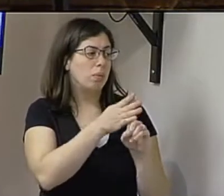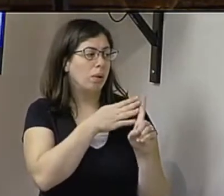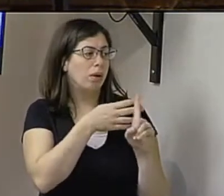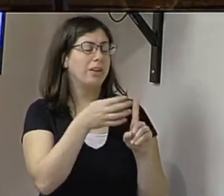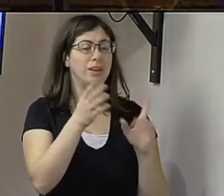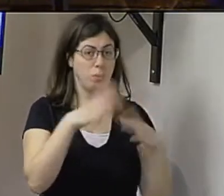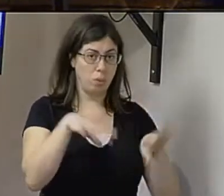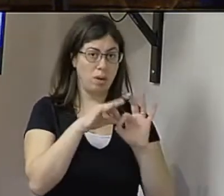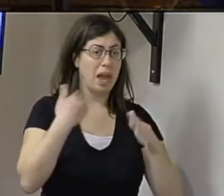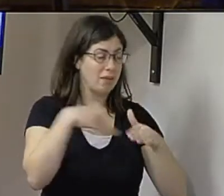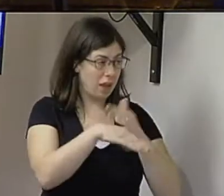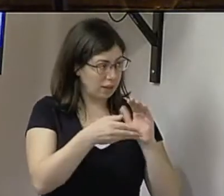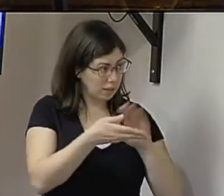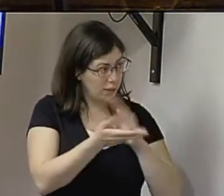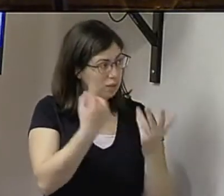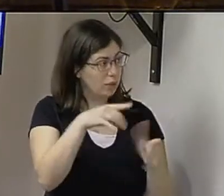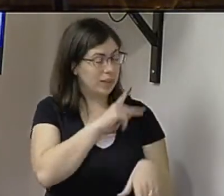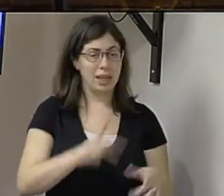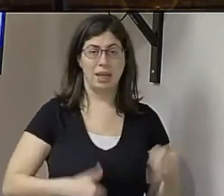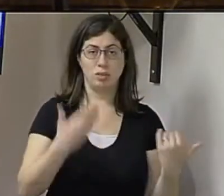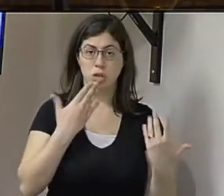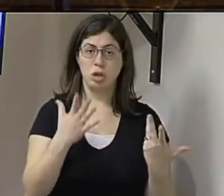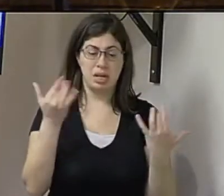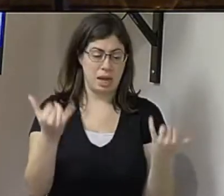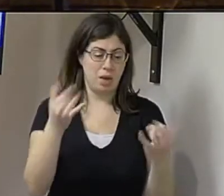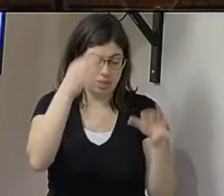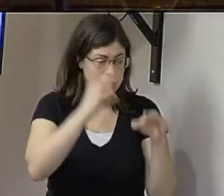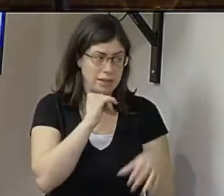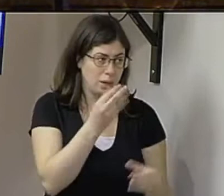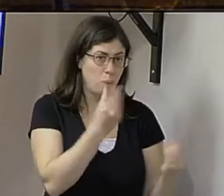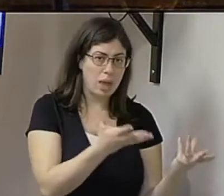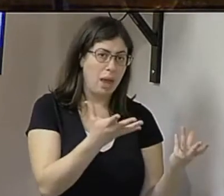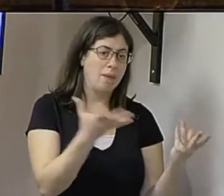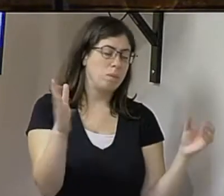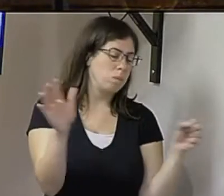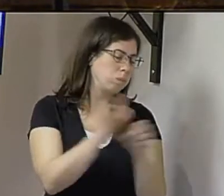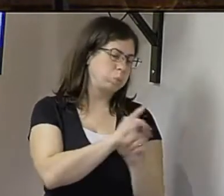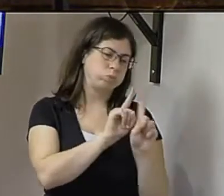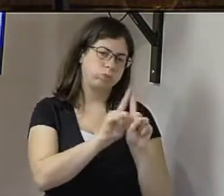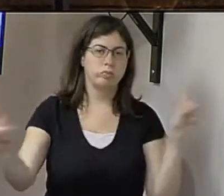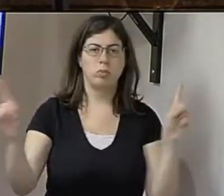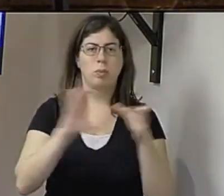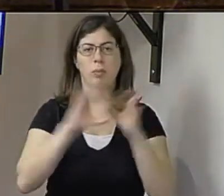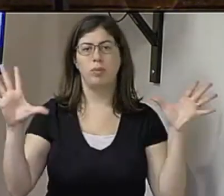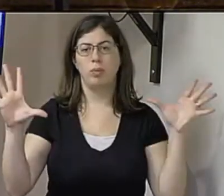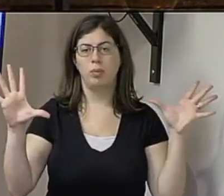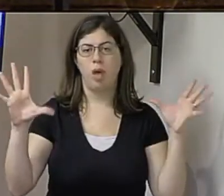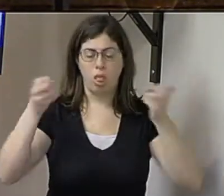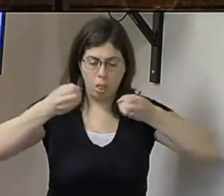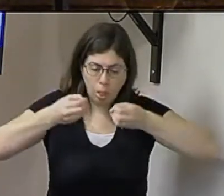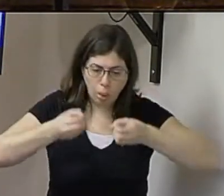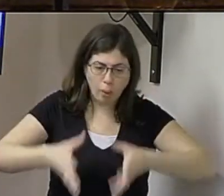access to the king. So she had a really good setup. And now because she chooses not to obey this decision, she's totally removed from that and would have lost this